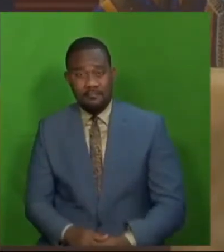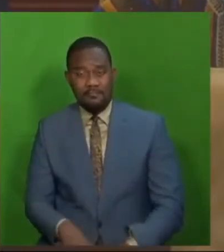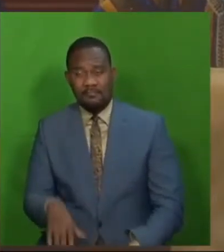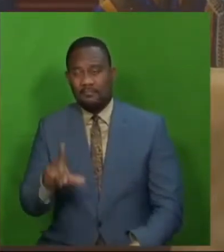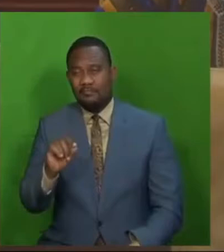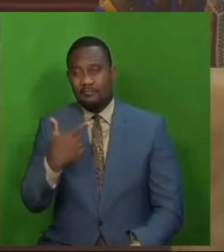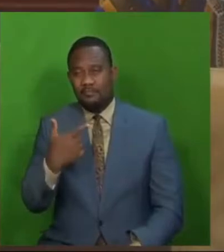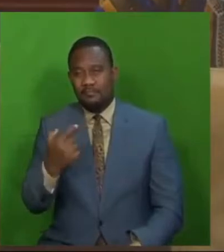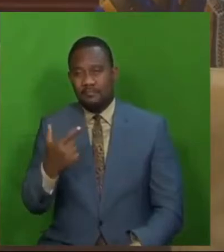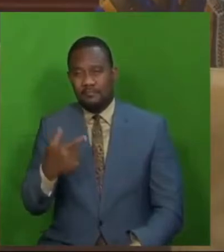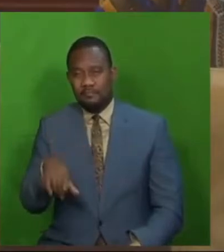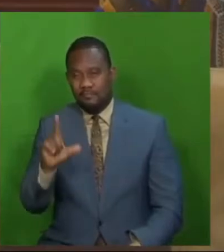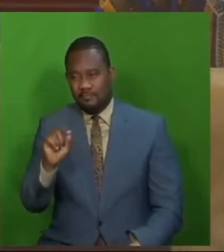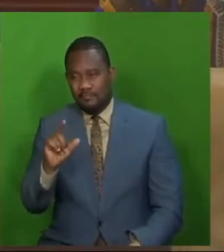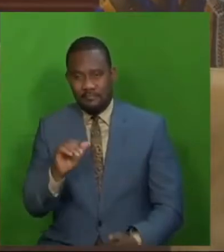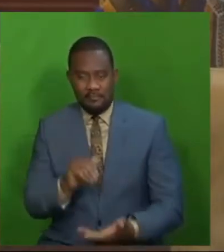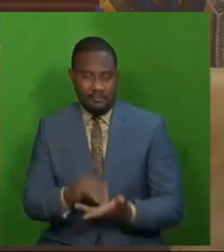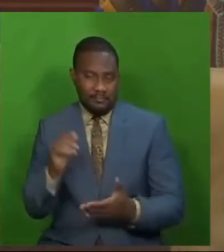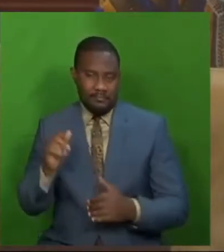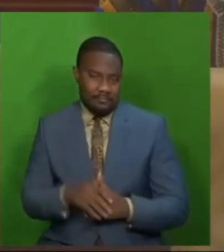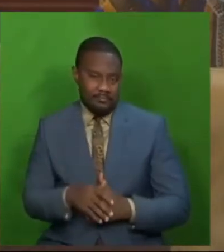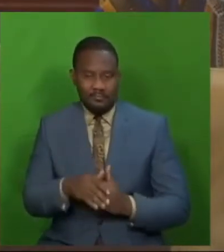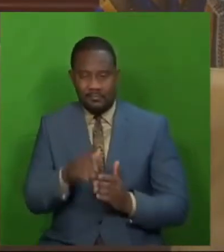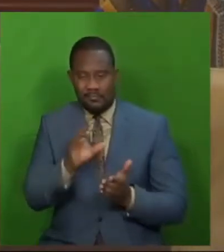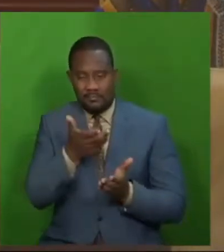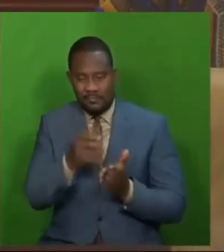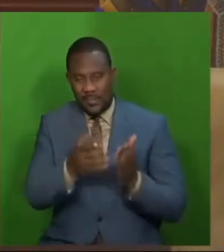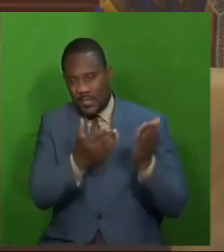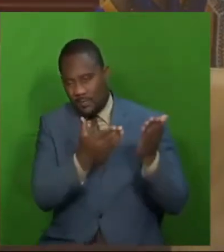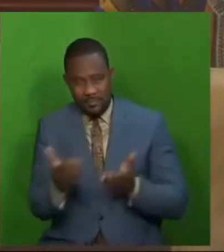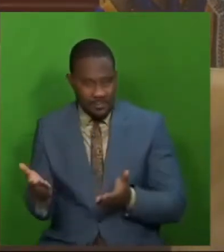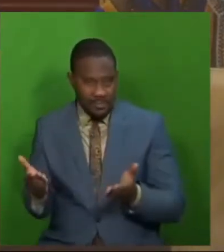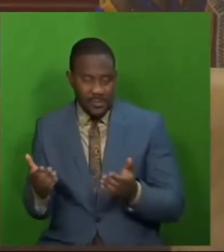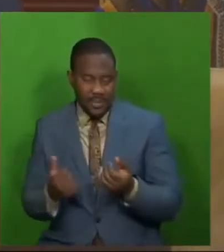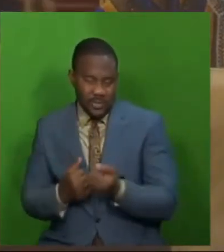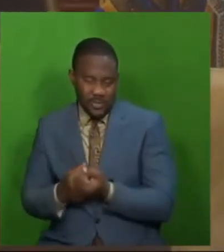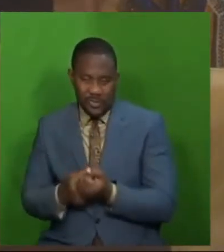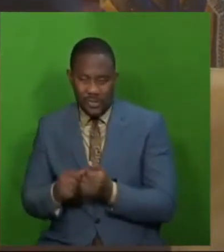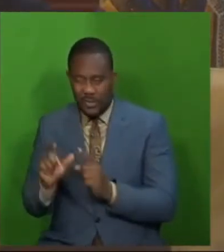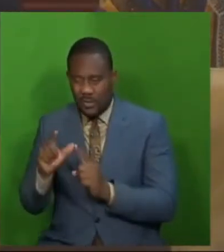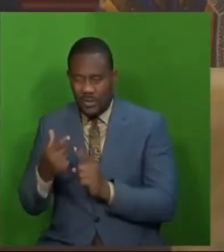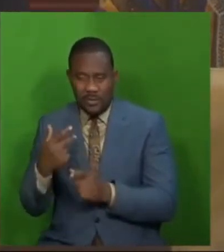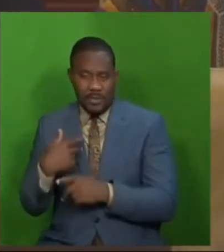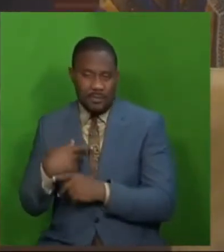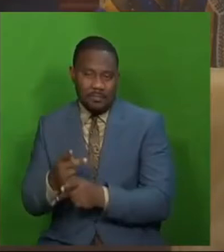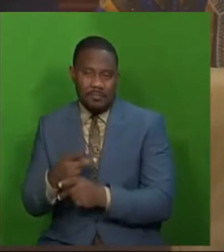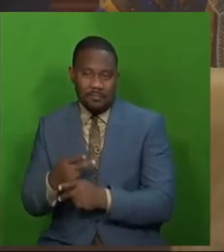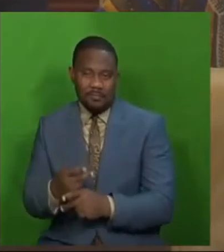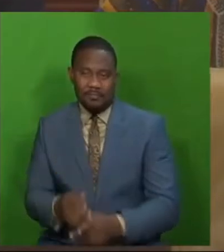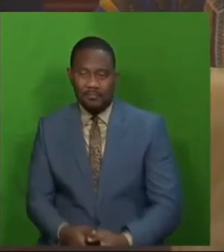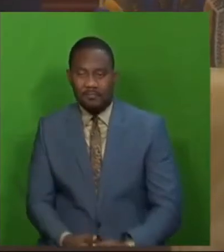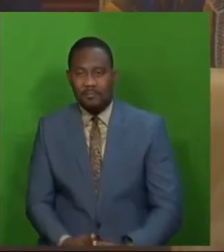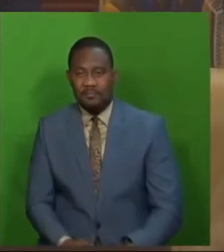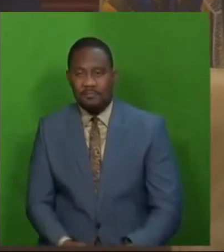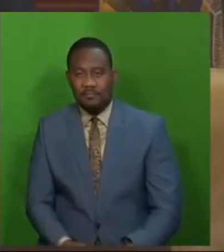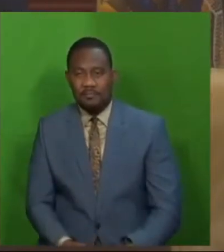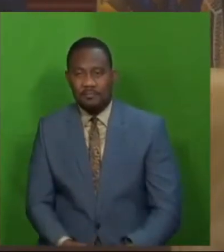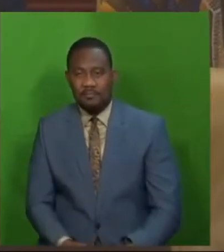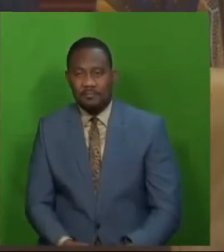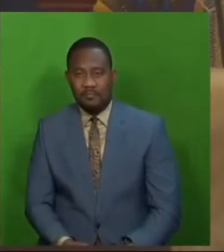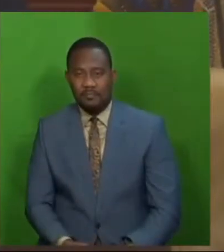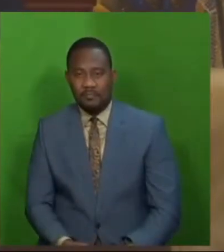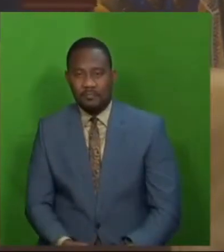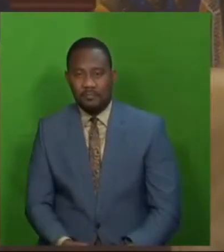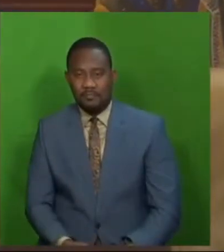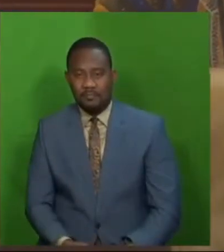2020, 20,000 metric tons of maize to supplement local production. Mr. Speaker, it is